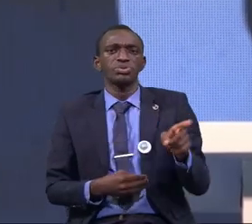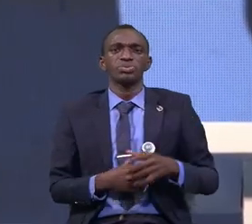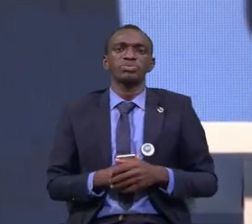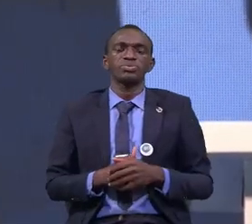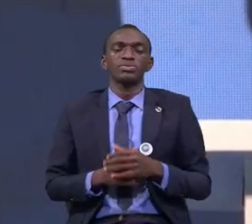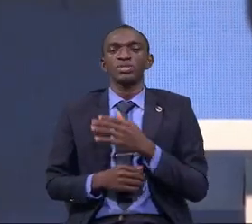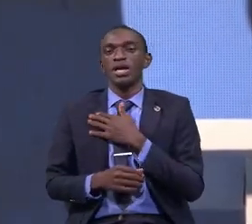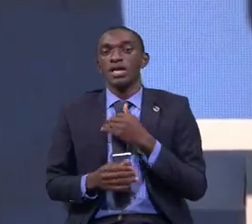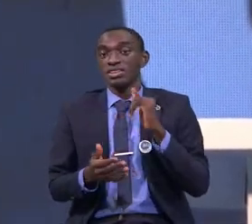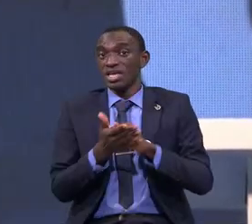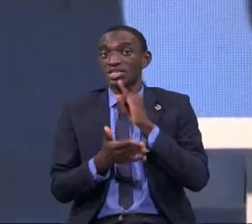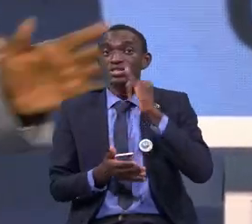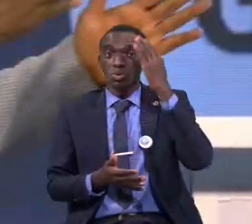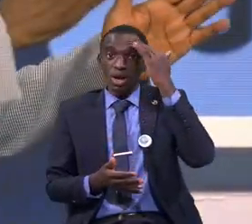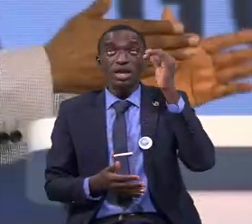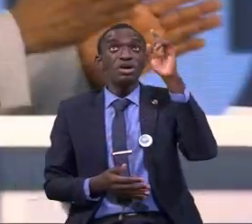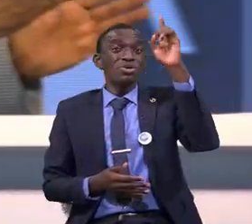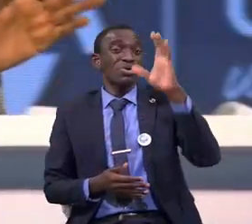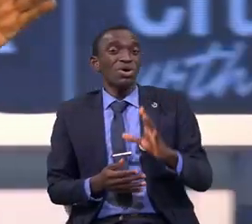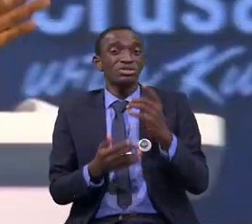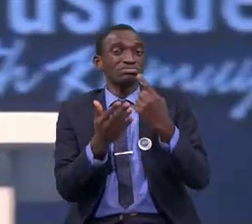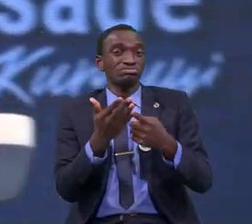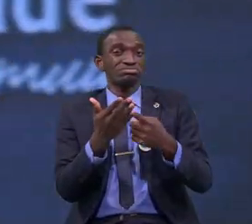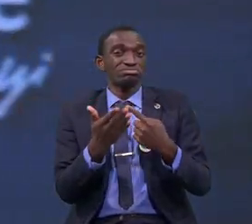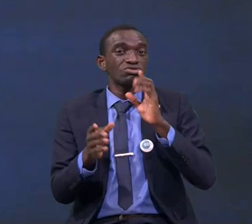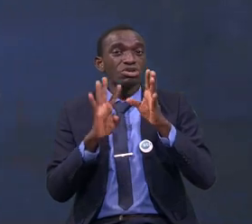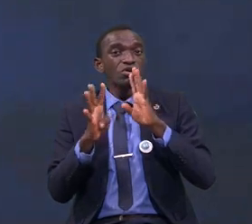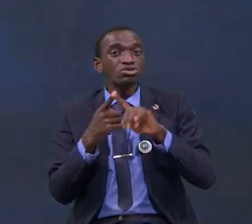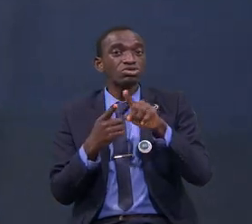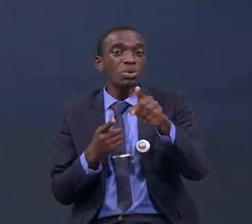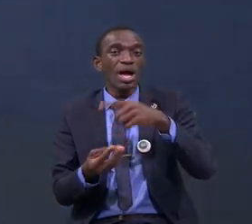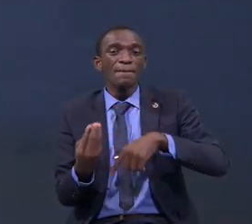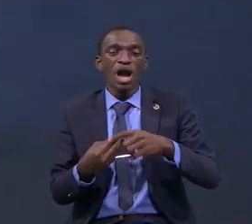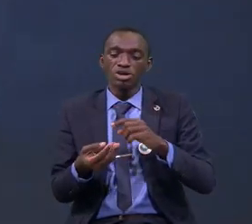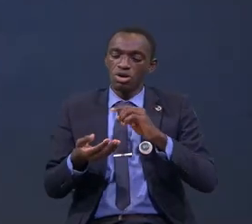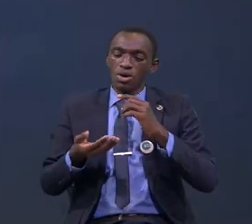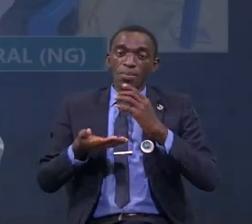And that's why God is talking to you about peace and purity and power.